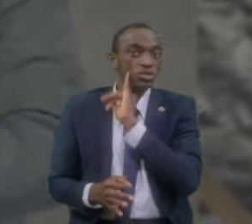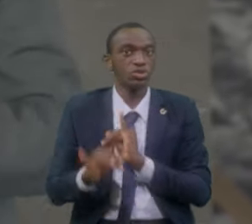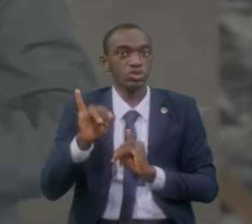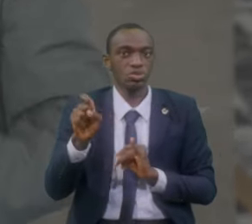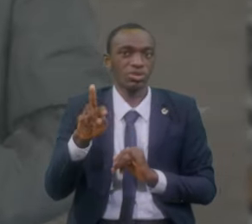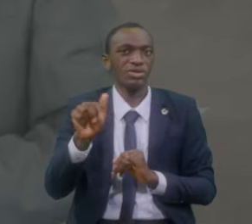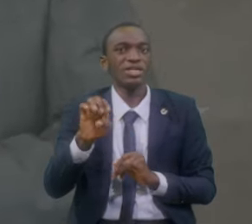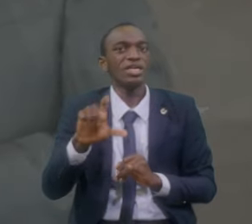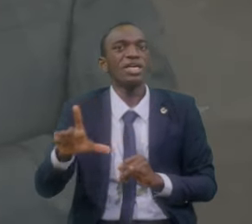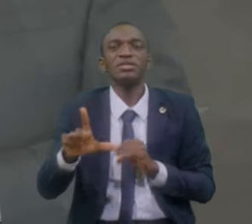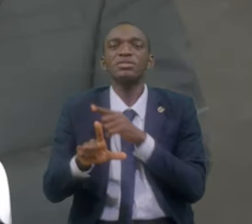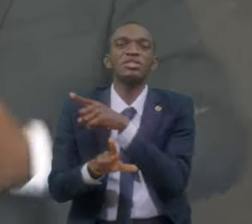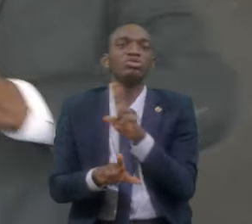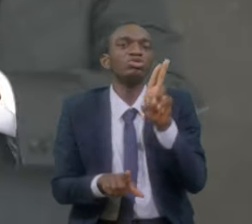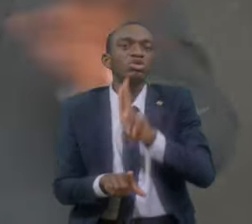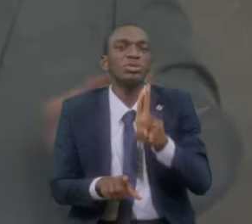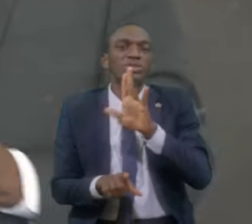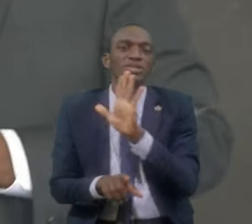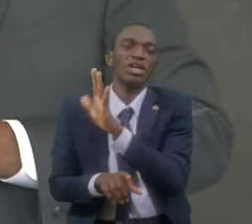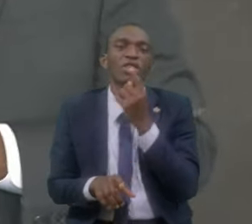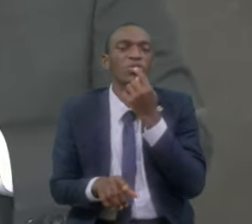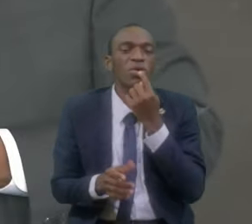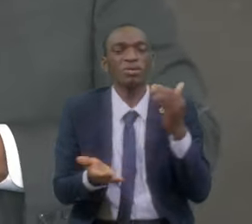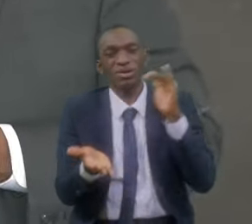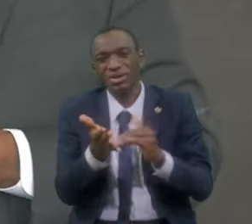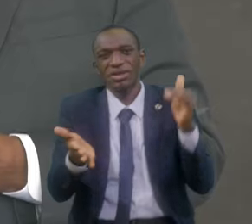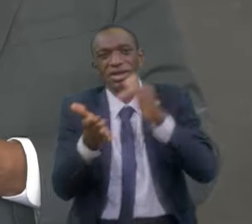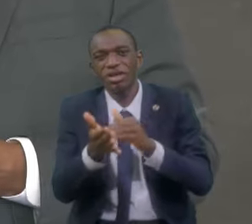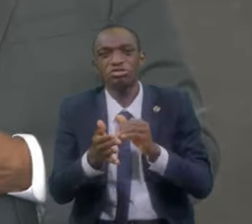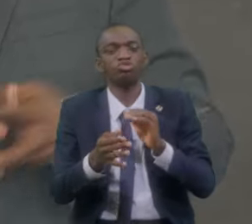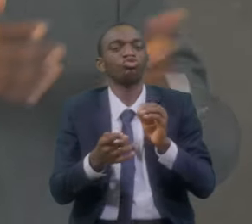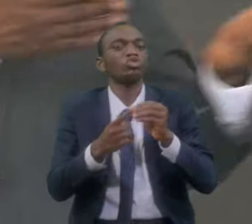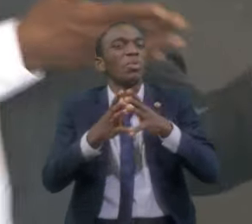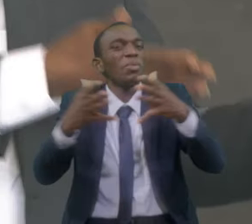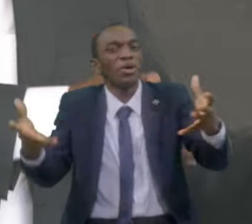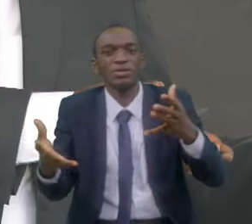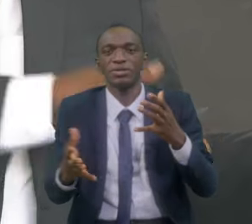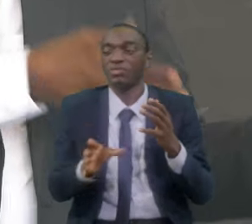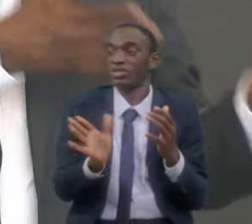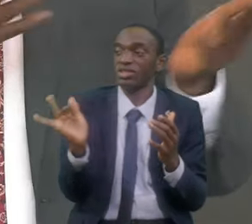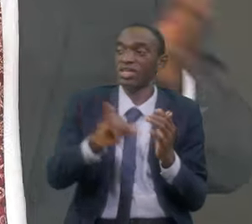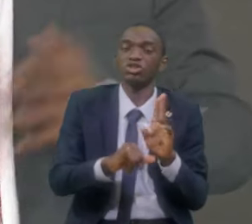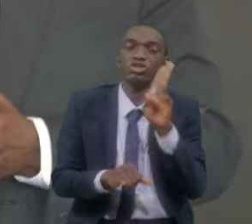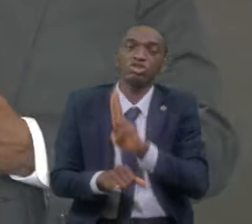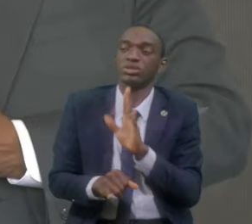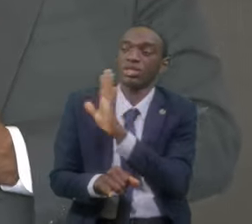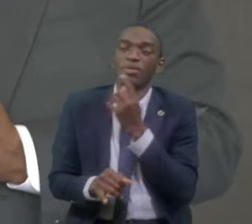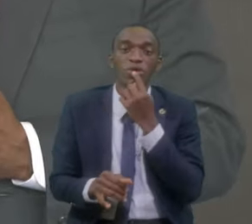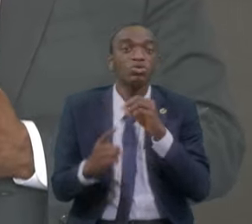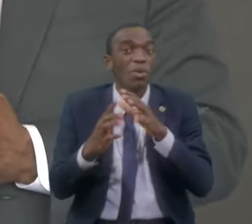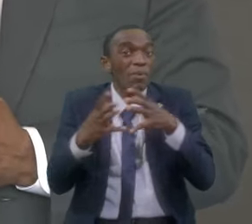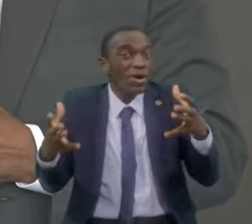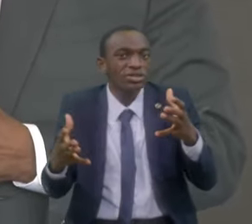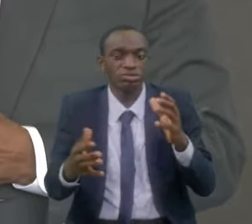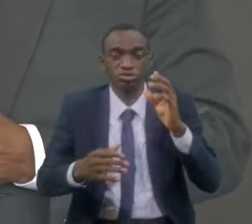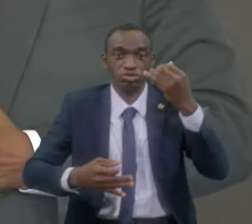tongue once again. And as they overuse their tongue, the judgment came